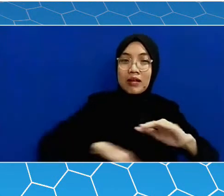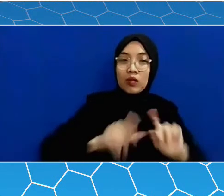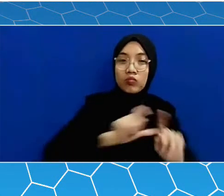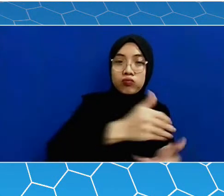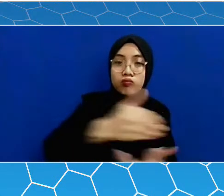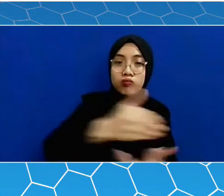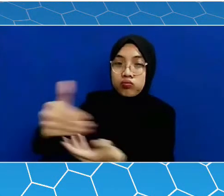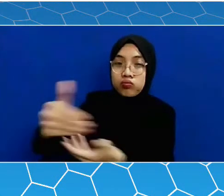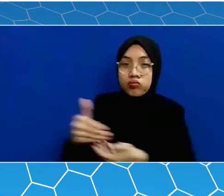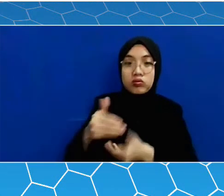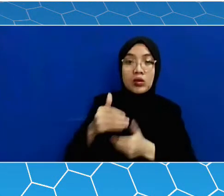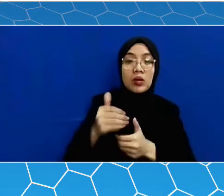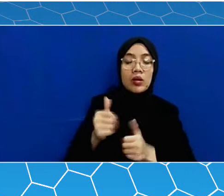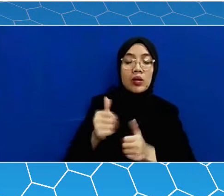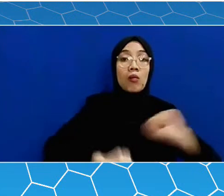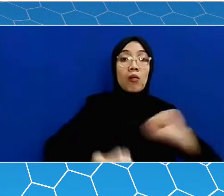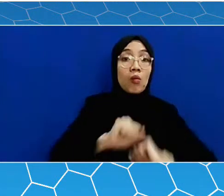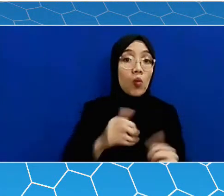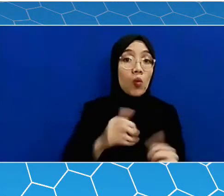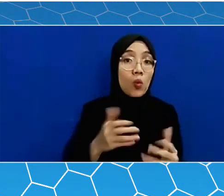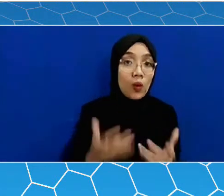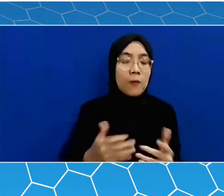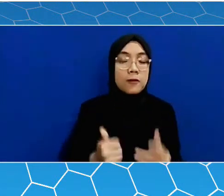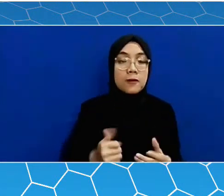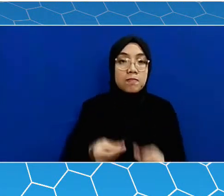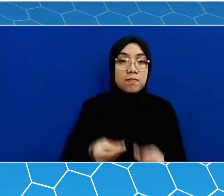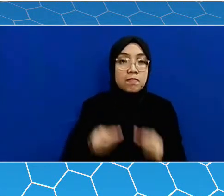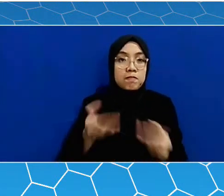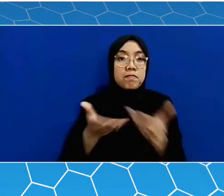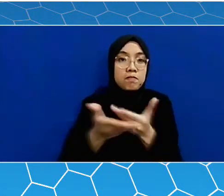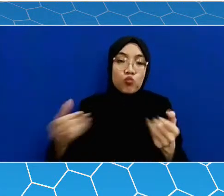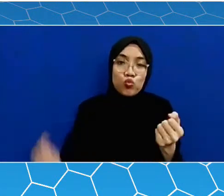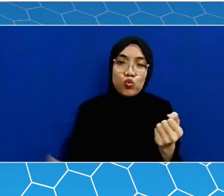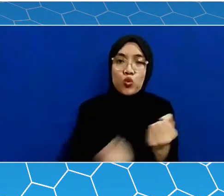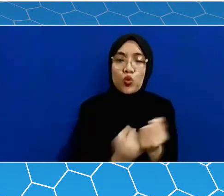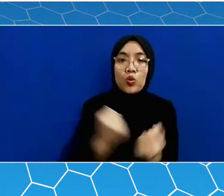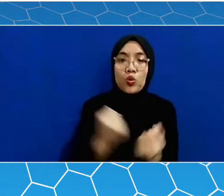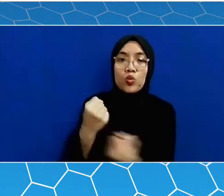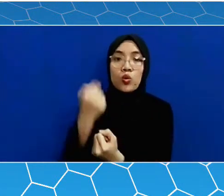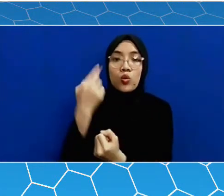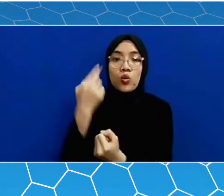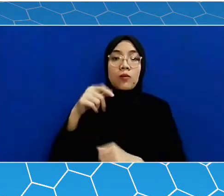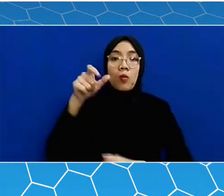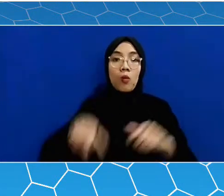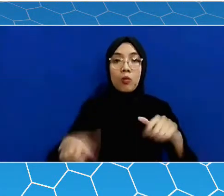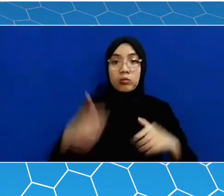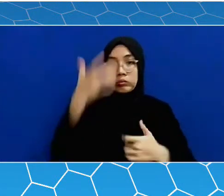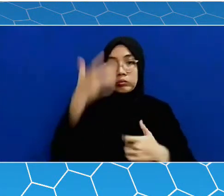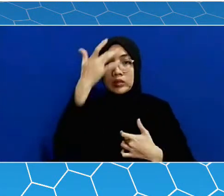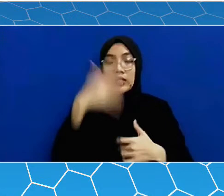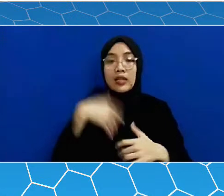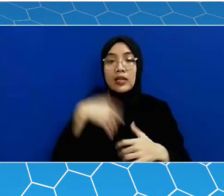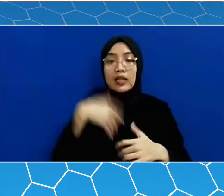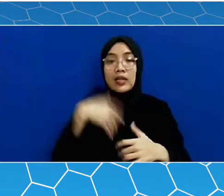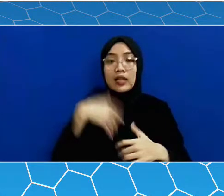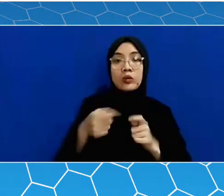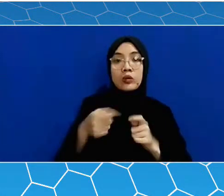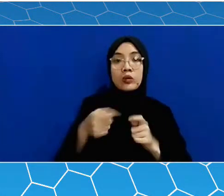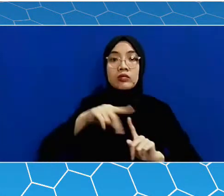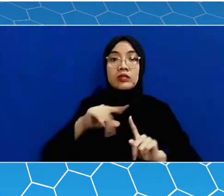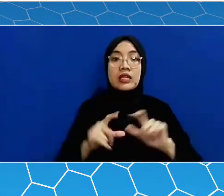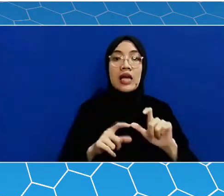through to population analytics and triage. And this has been our approach to managing and supporting diabetes care, both pre-pandemic,